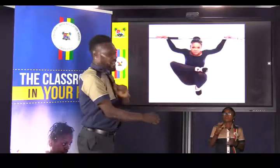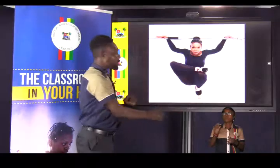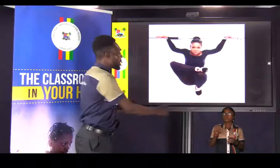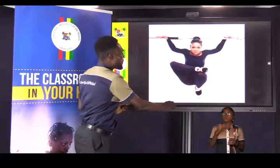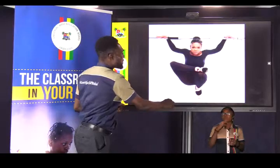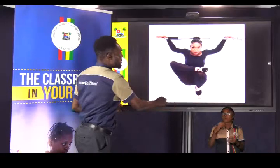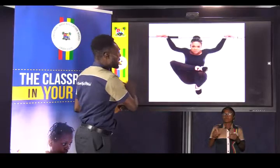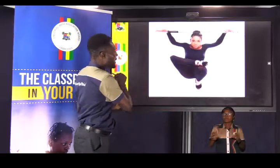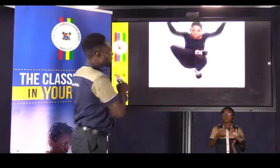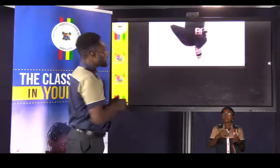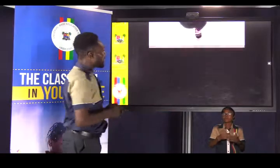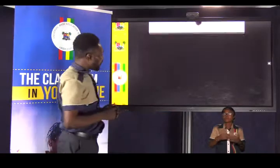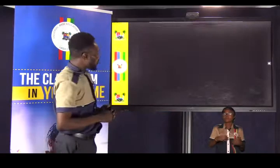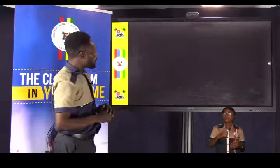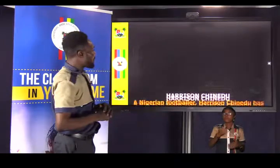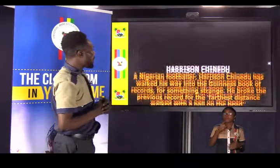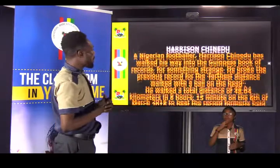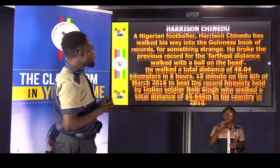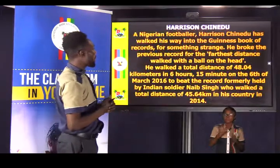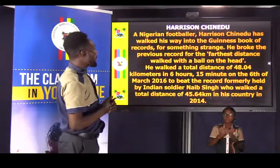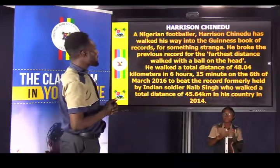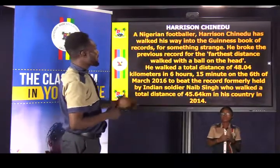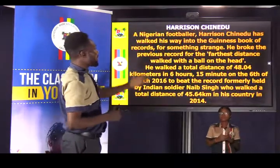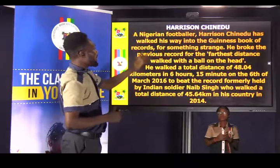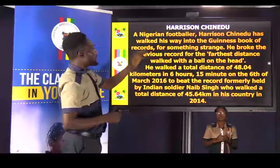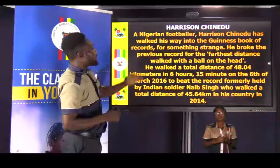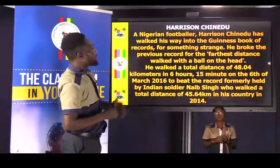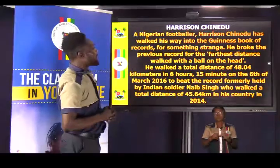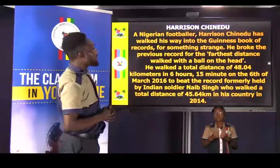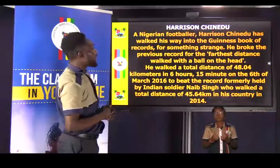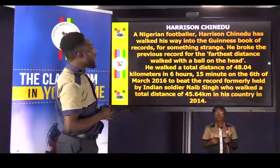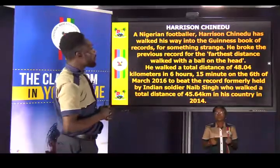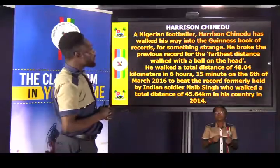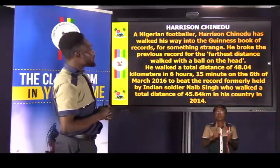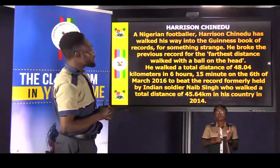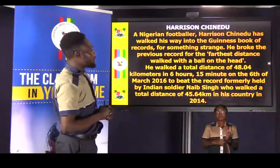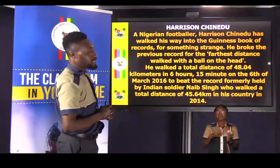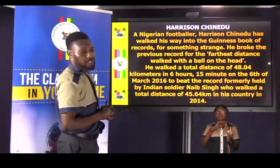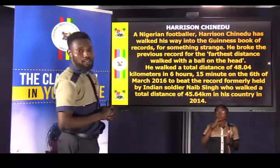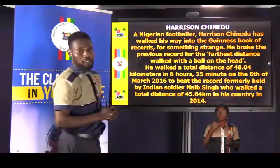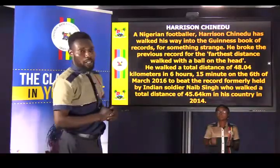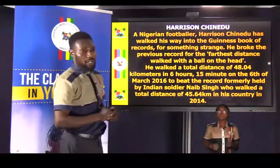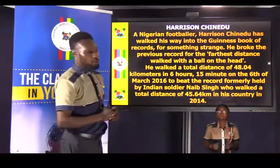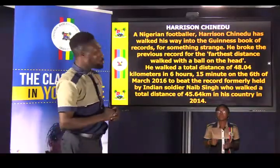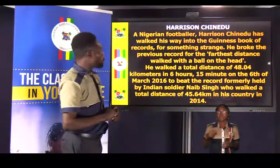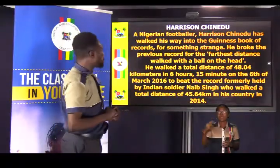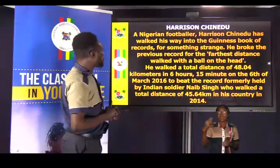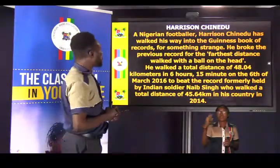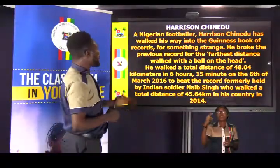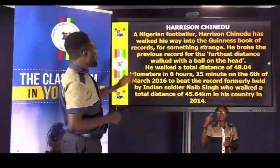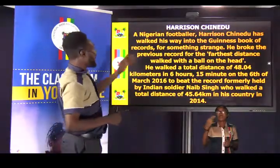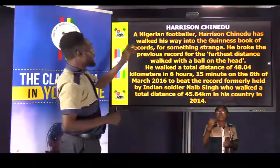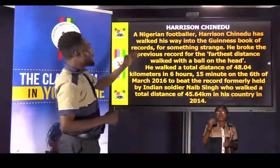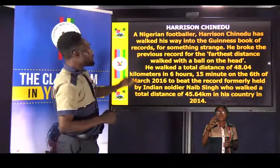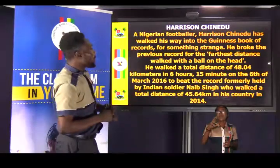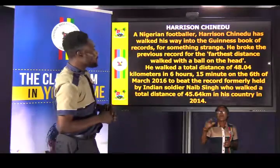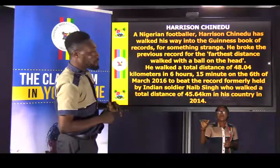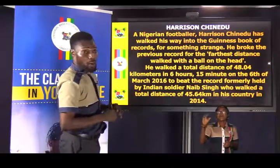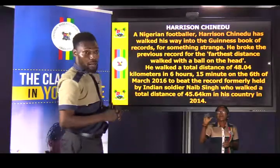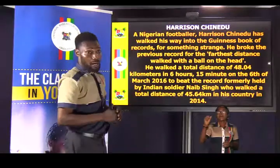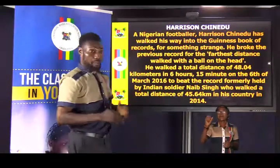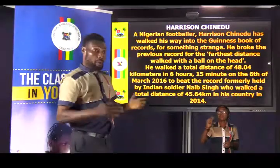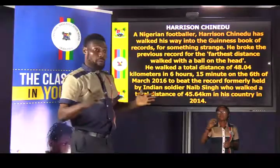Let's look at another person again, one of the record breakers. This is Arisin Chinedu, a